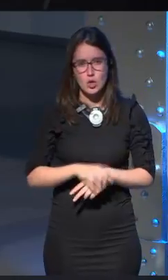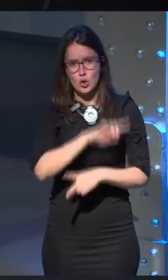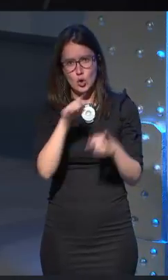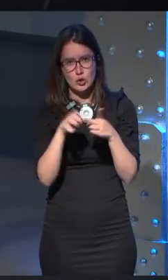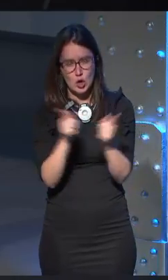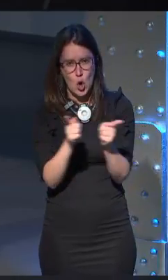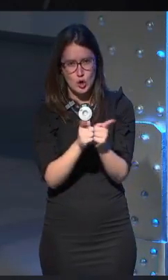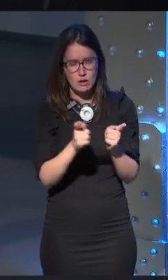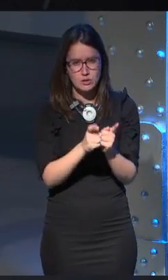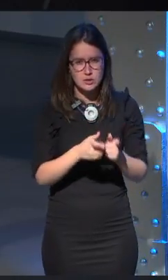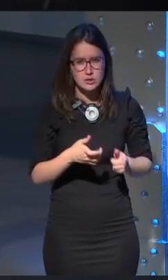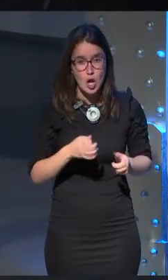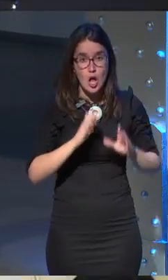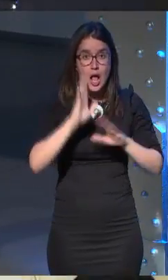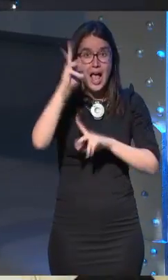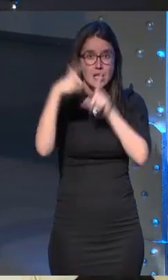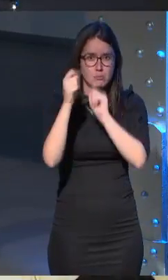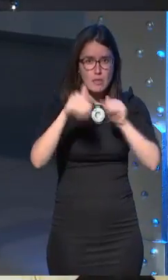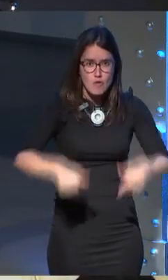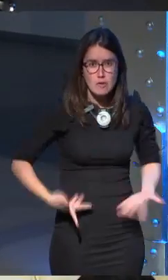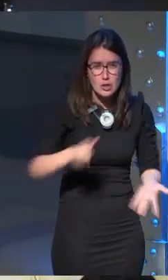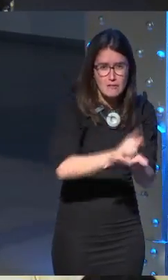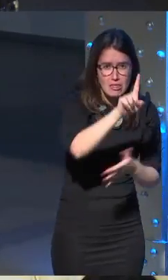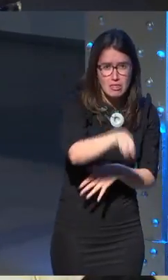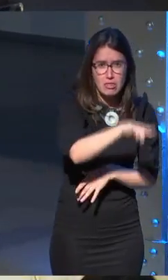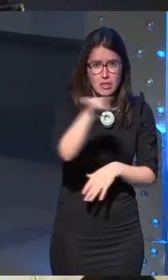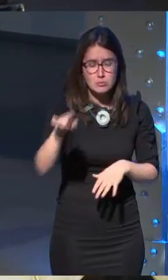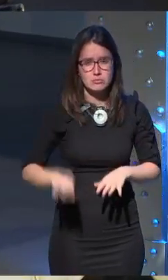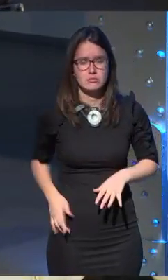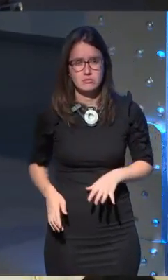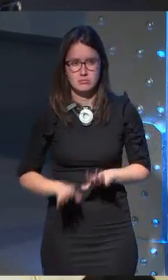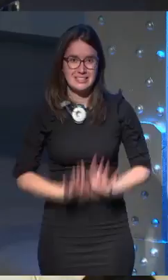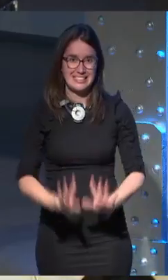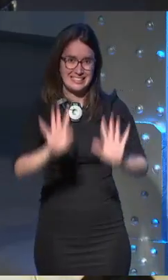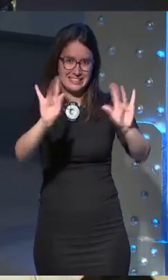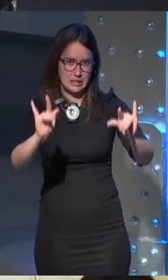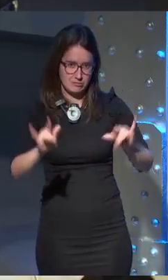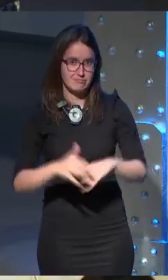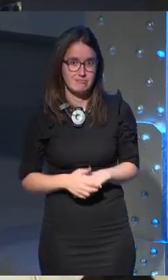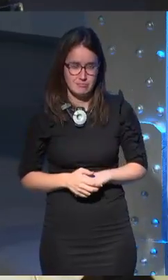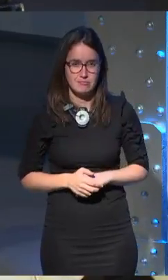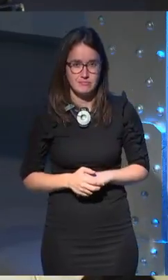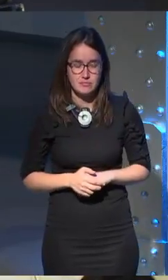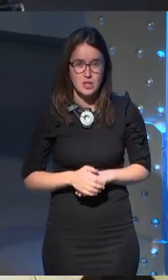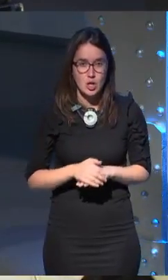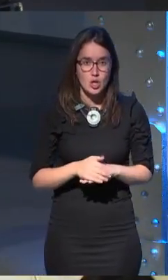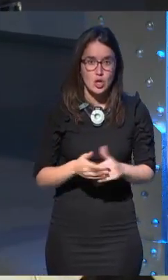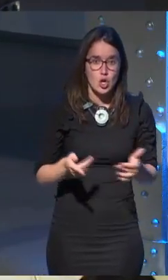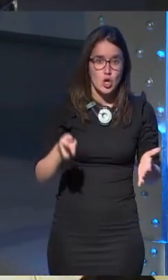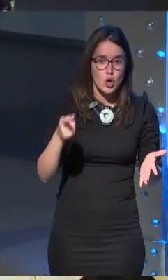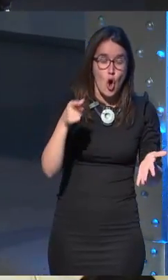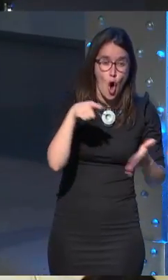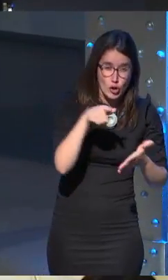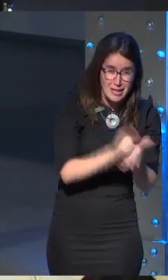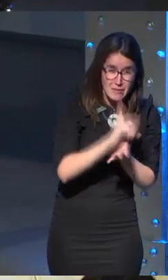Otra muy rápida. Another quick one. Would you go back? I would go back to space. Yeah. ¿Y volvería a estar? And